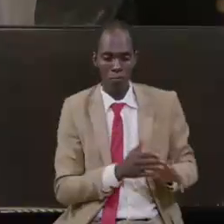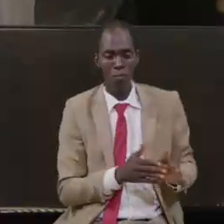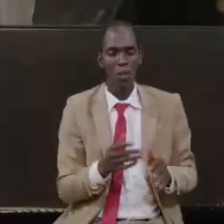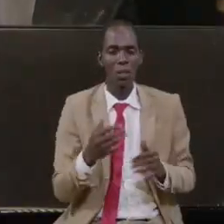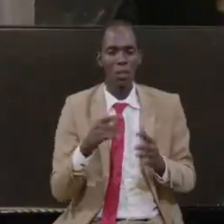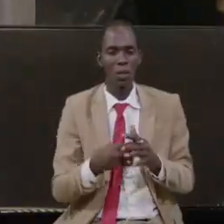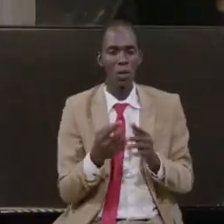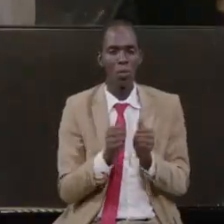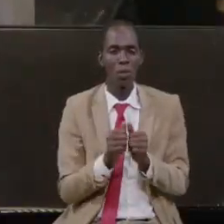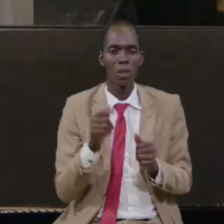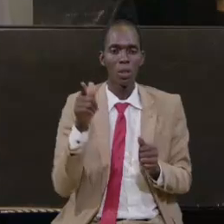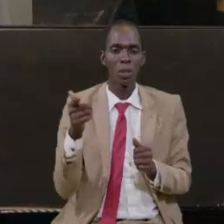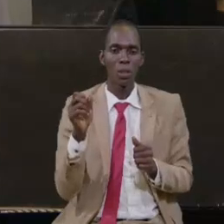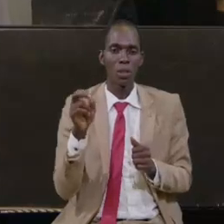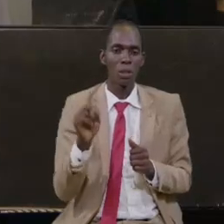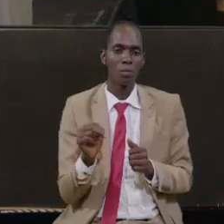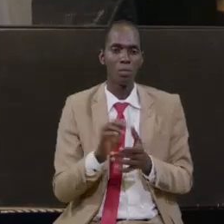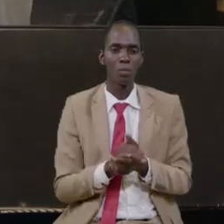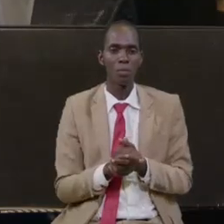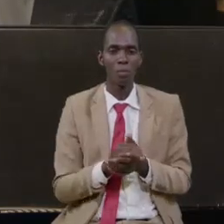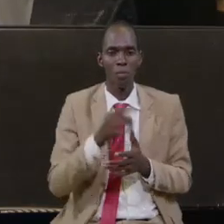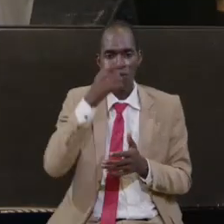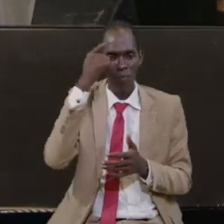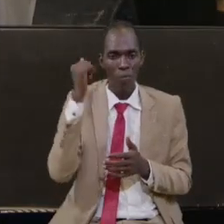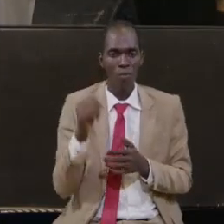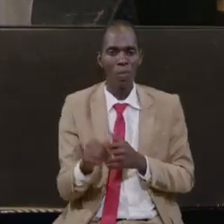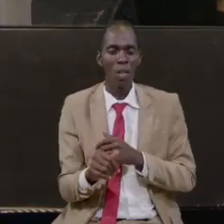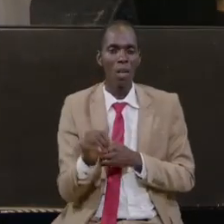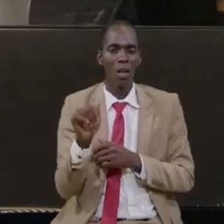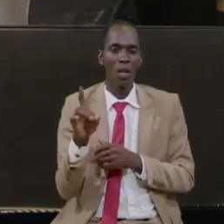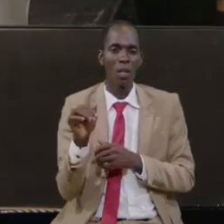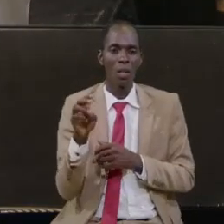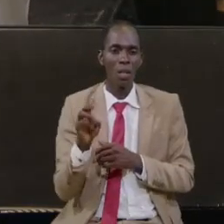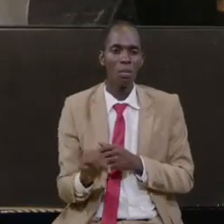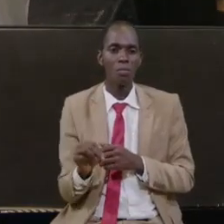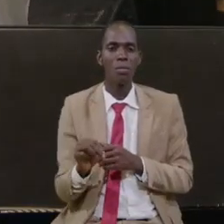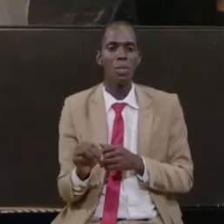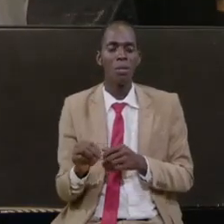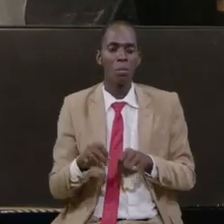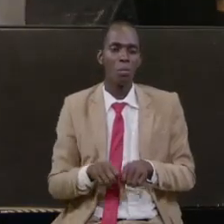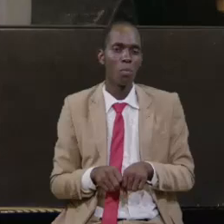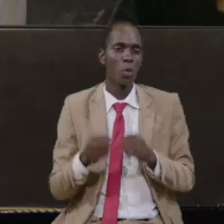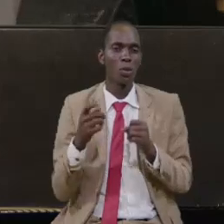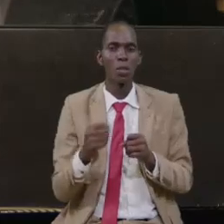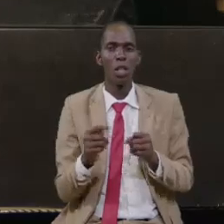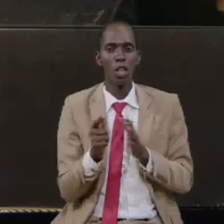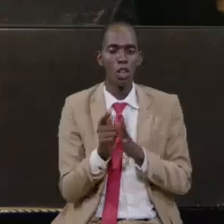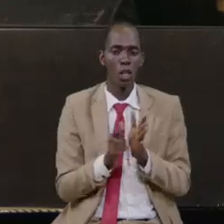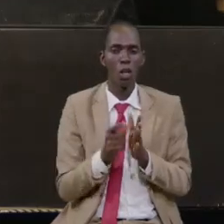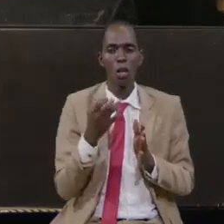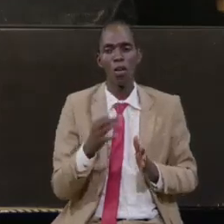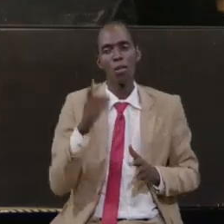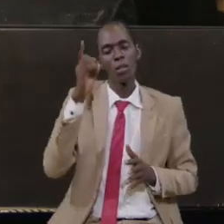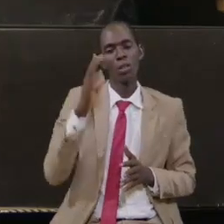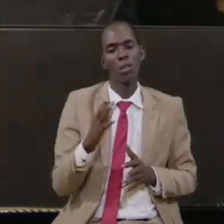came because Adam and Eve broke the law of God. And go